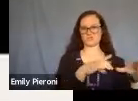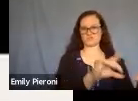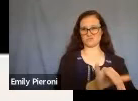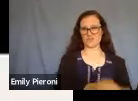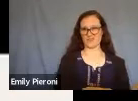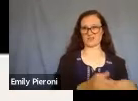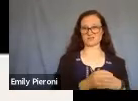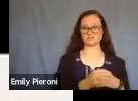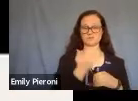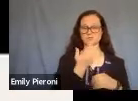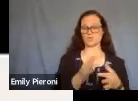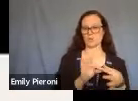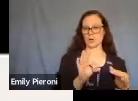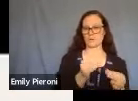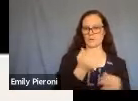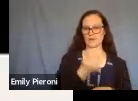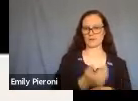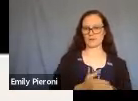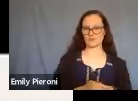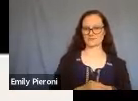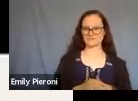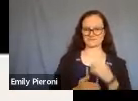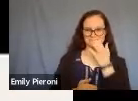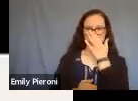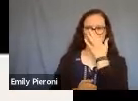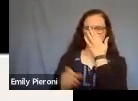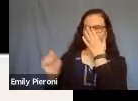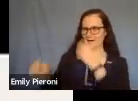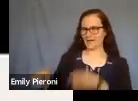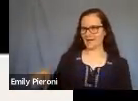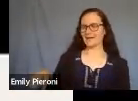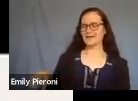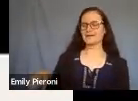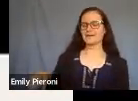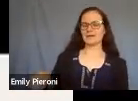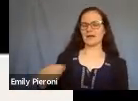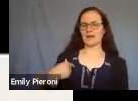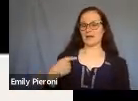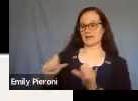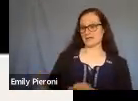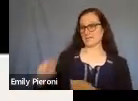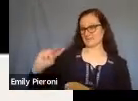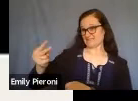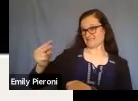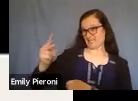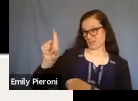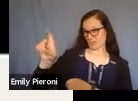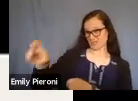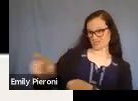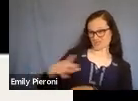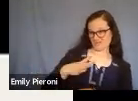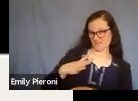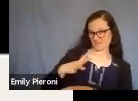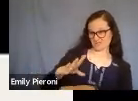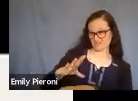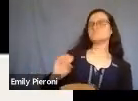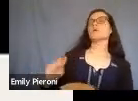good comment. Yeah, I guess I can go to my second question.